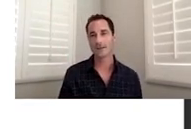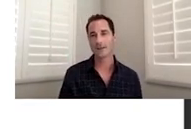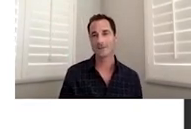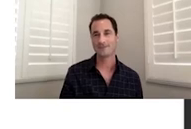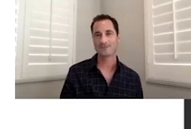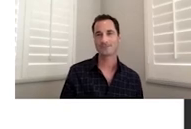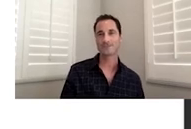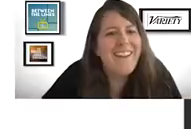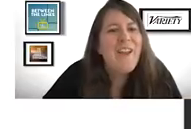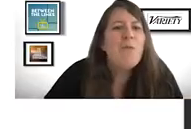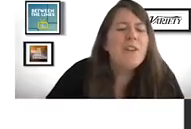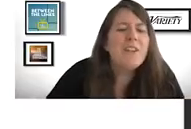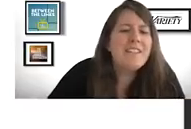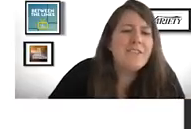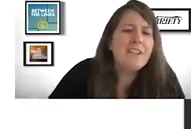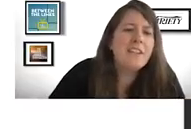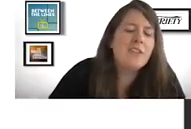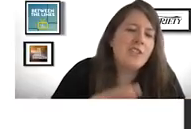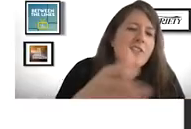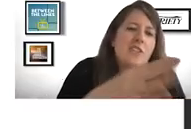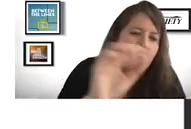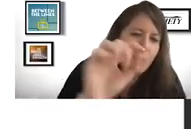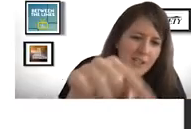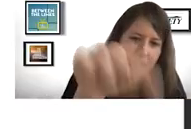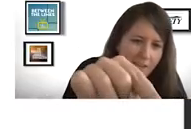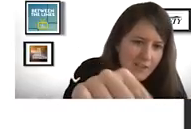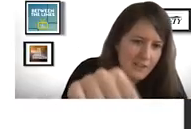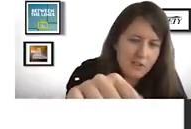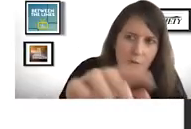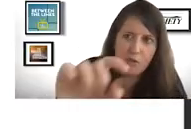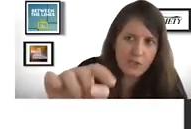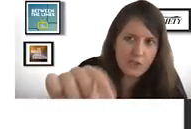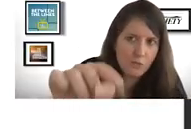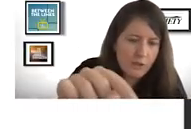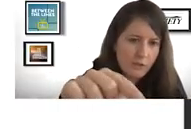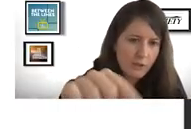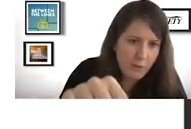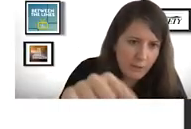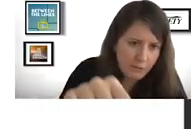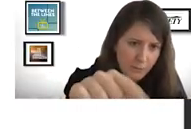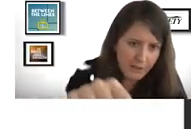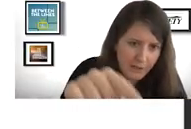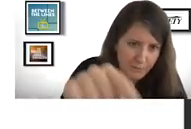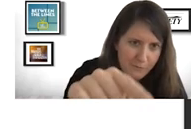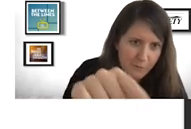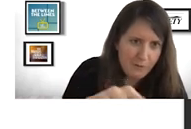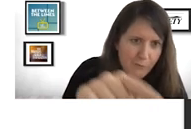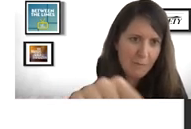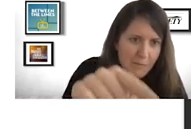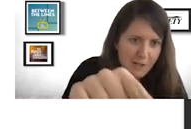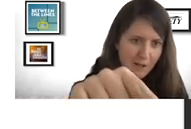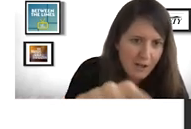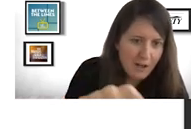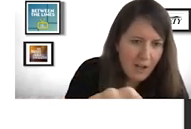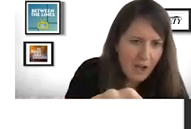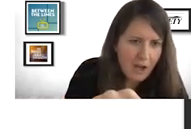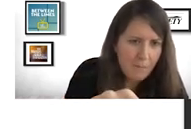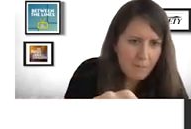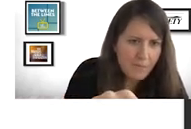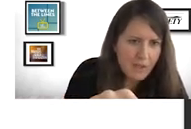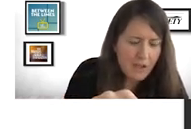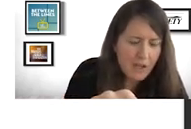promise you that. Well, and it definitely just, just so we can dive into the script, just really, really quick before we, before we wrap here.